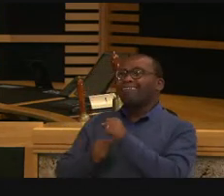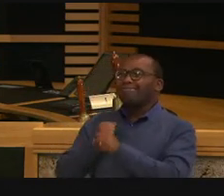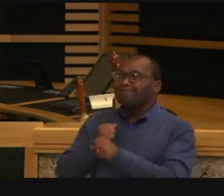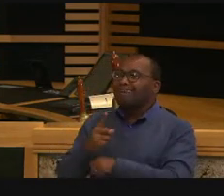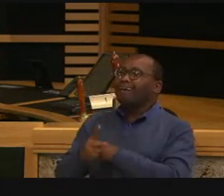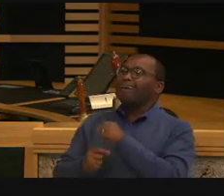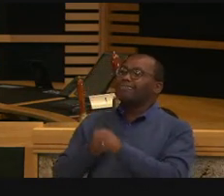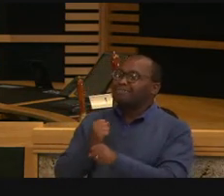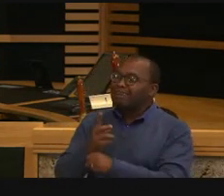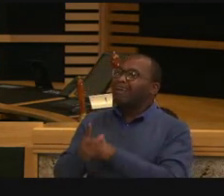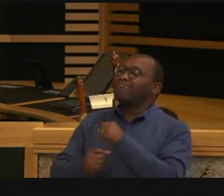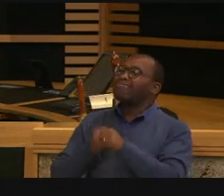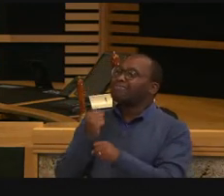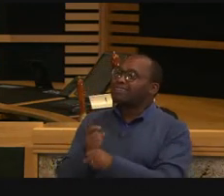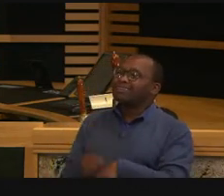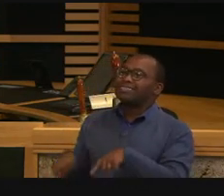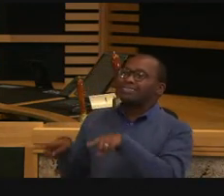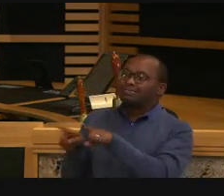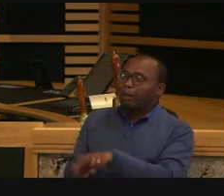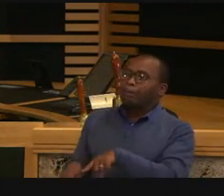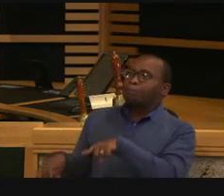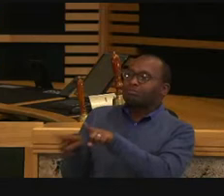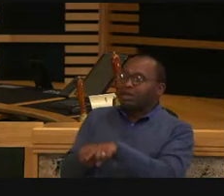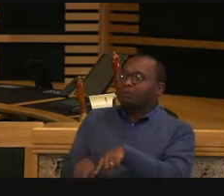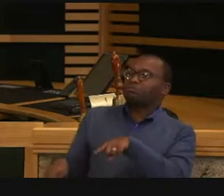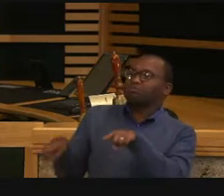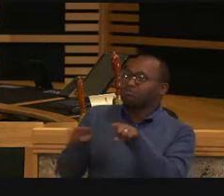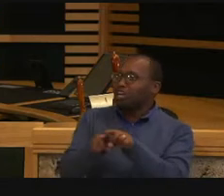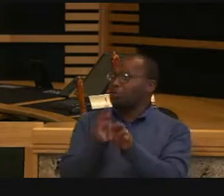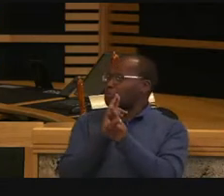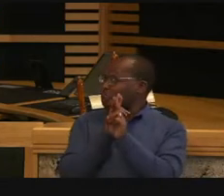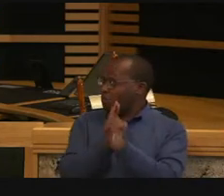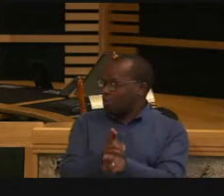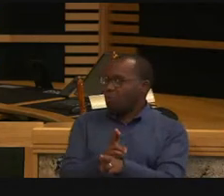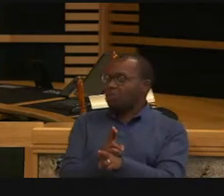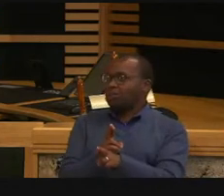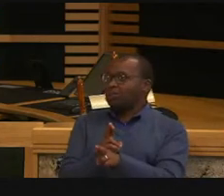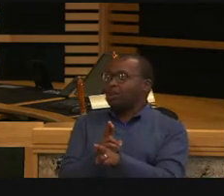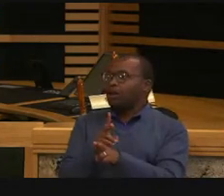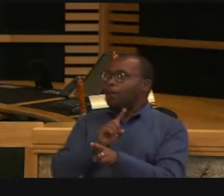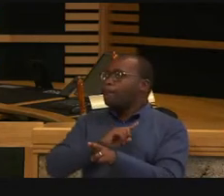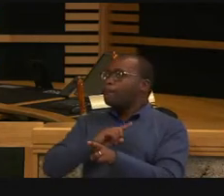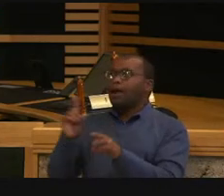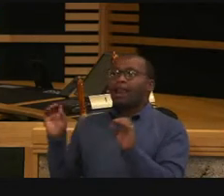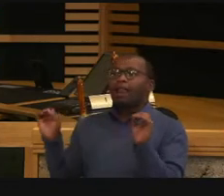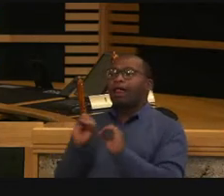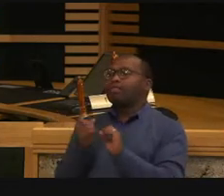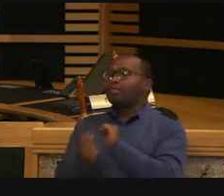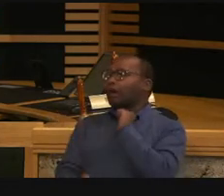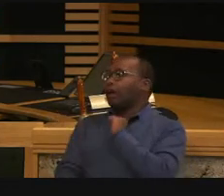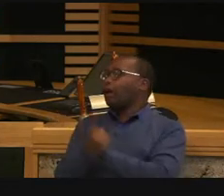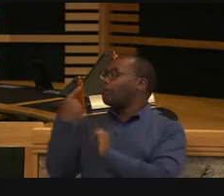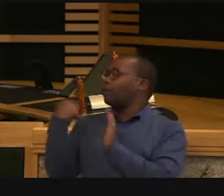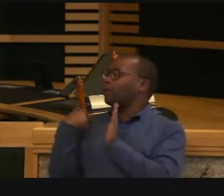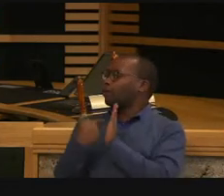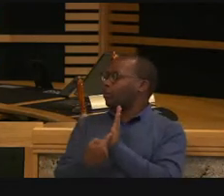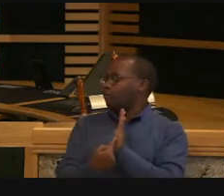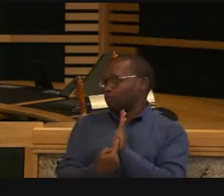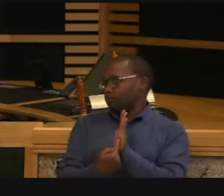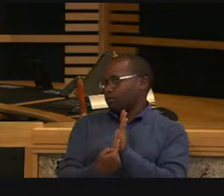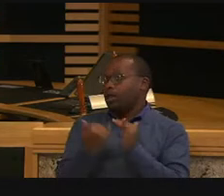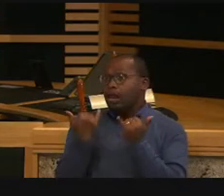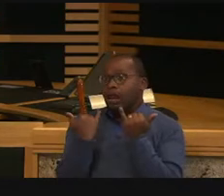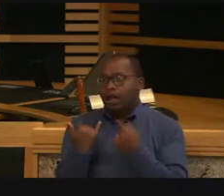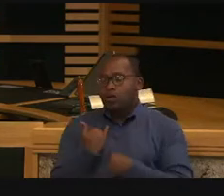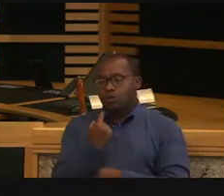year, without any real progress or consequence management taking place. I want to say,